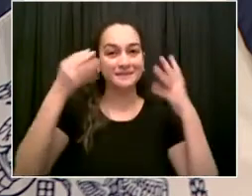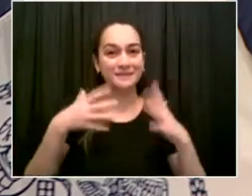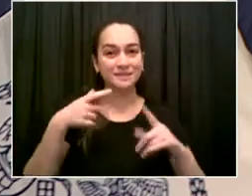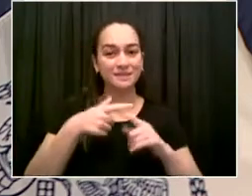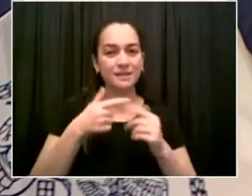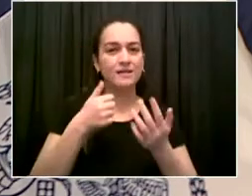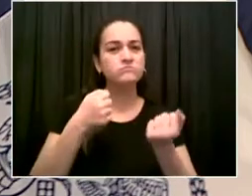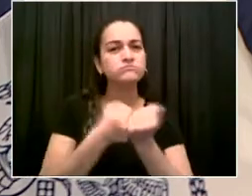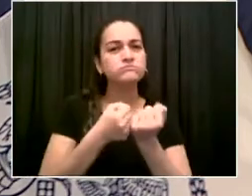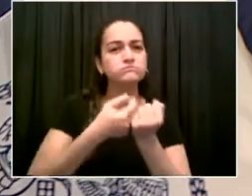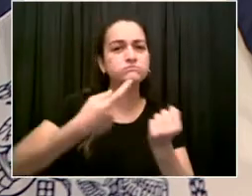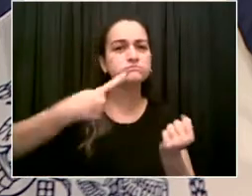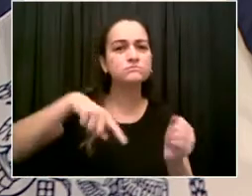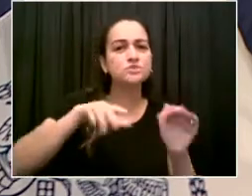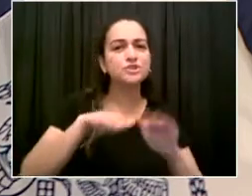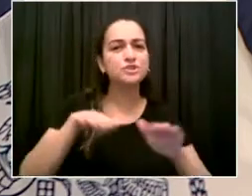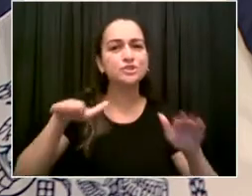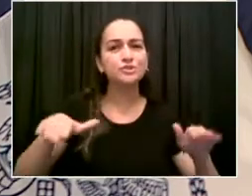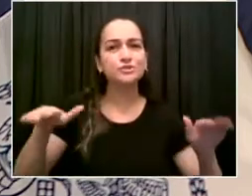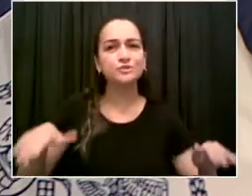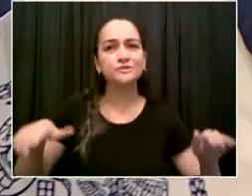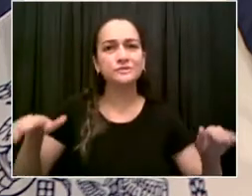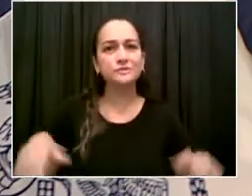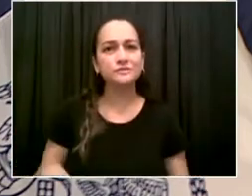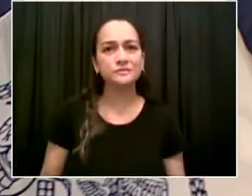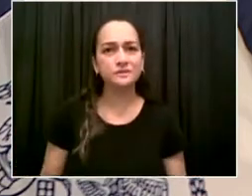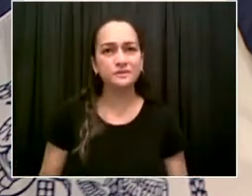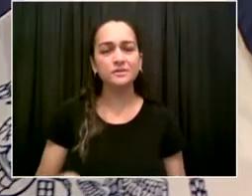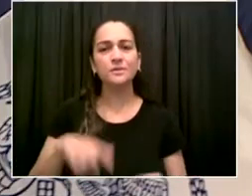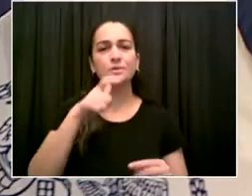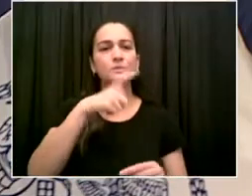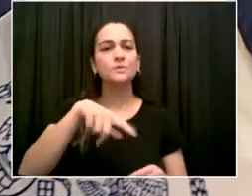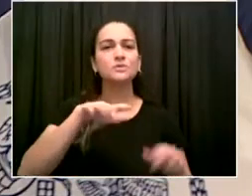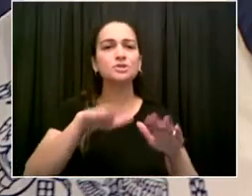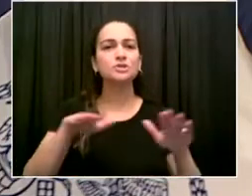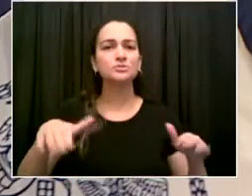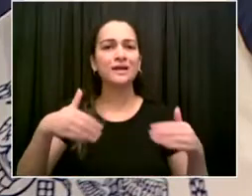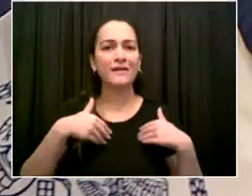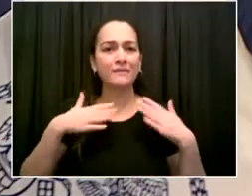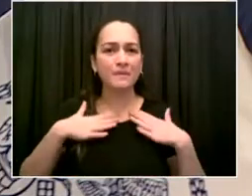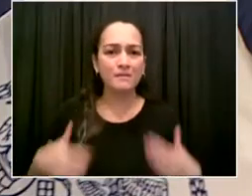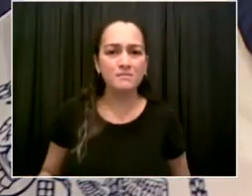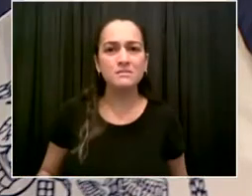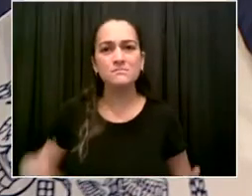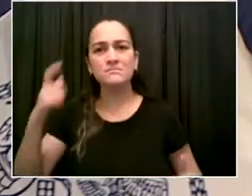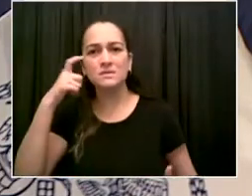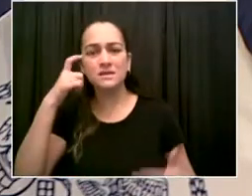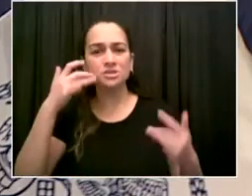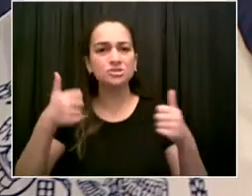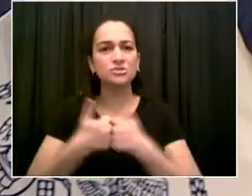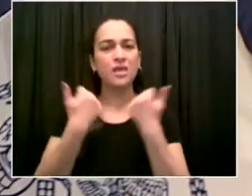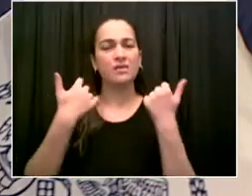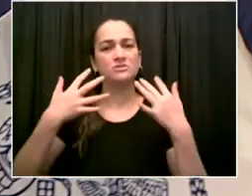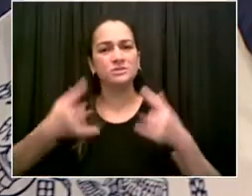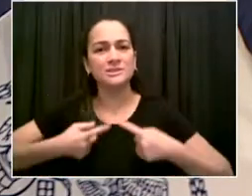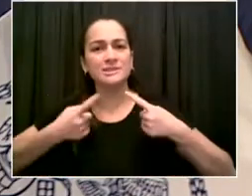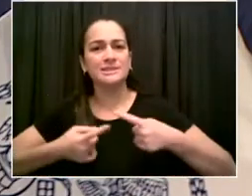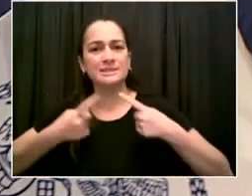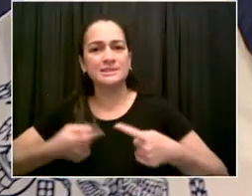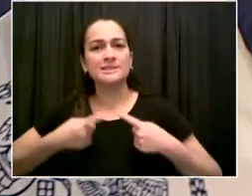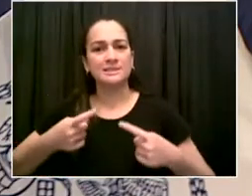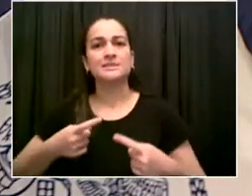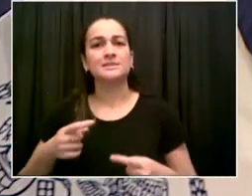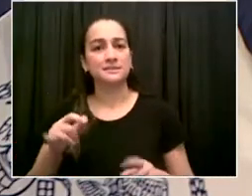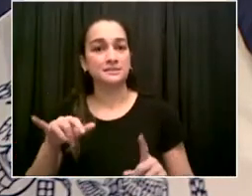challenges, but helping them and their families to realize a way forward. He really has the heart and soul of a caregiver